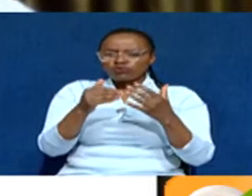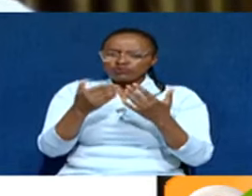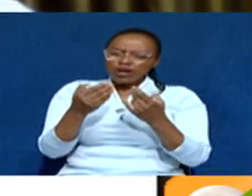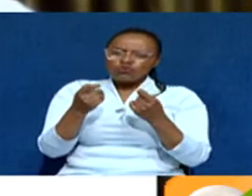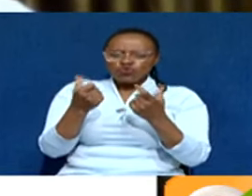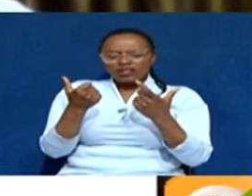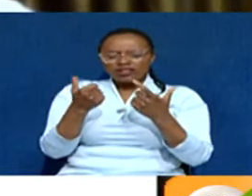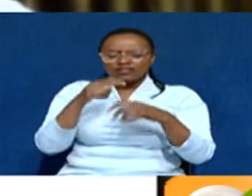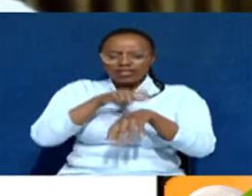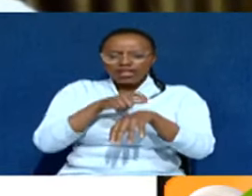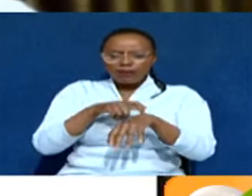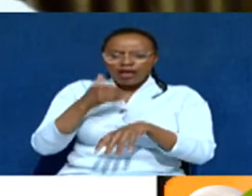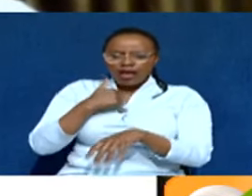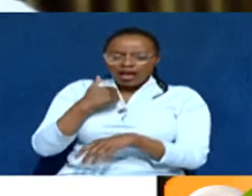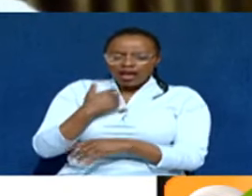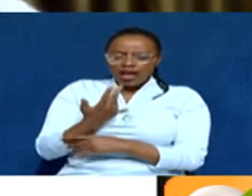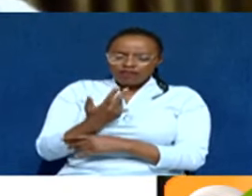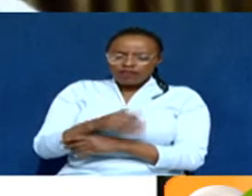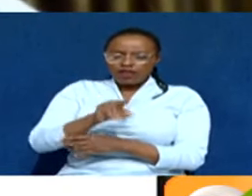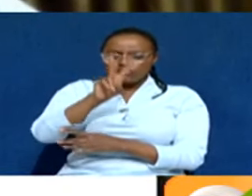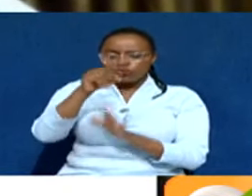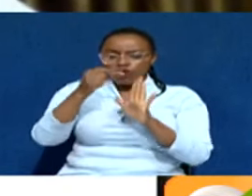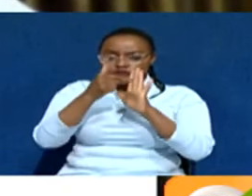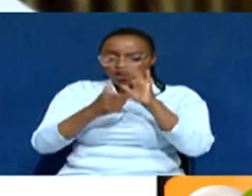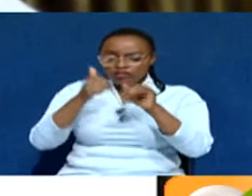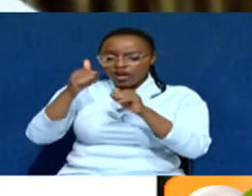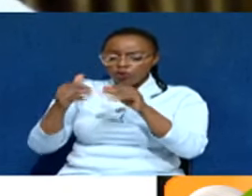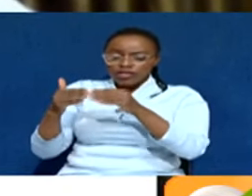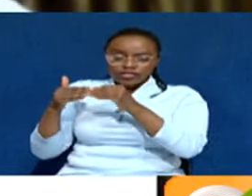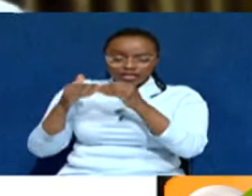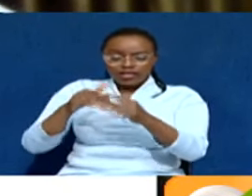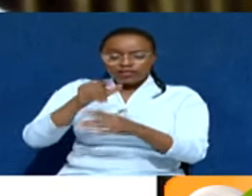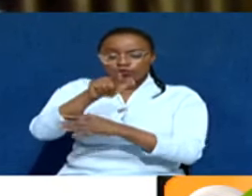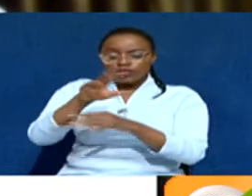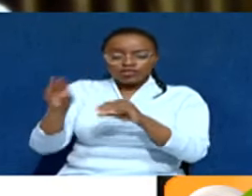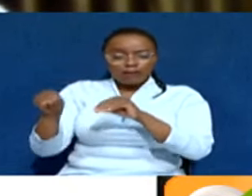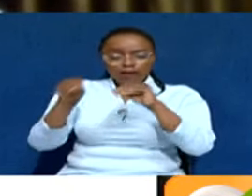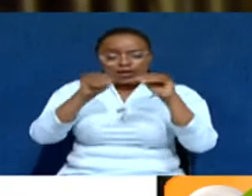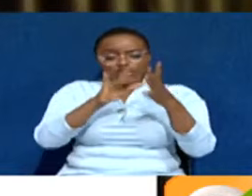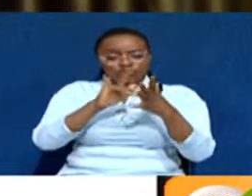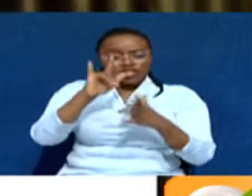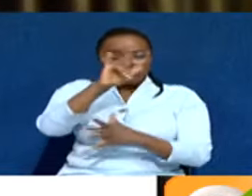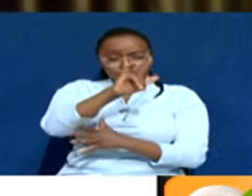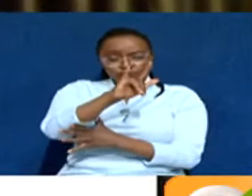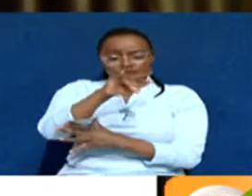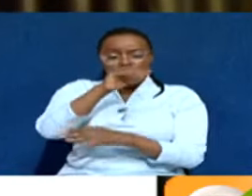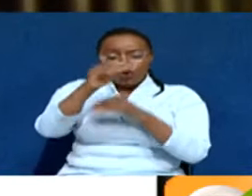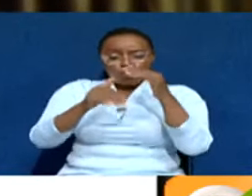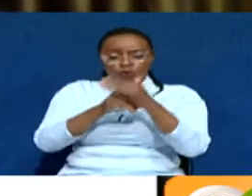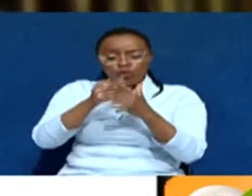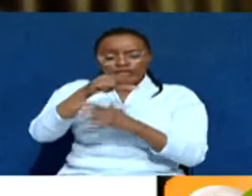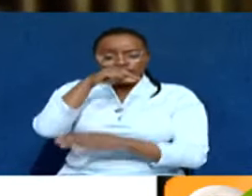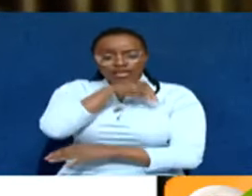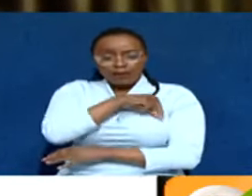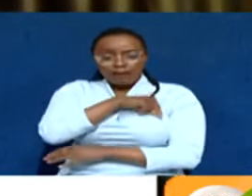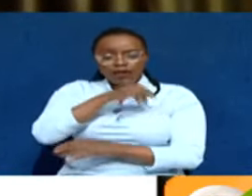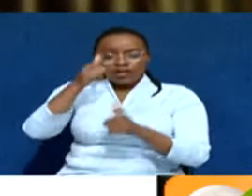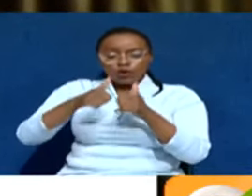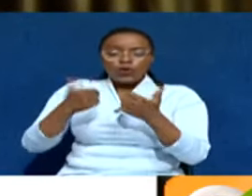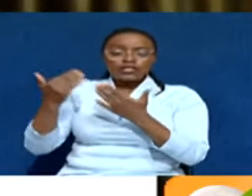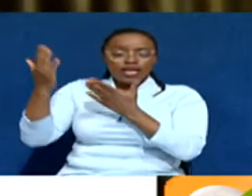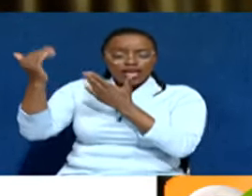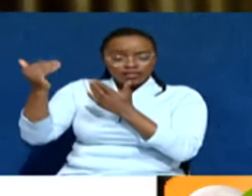there are a number of pull and push factors that drives this migration. Despite all these benefits that we would